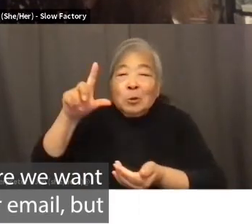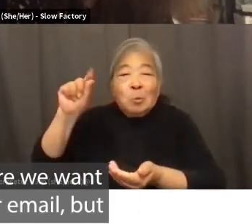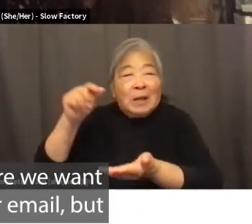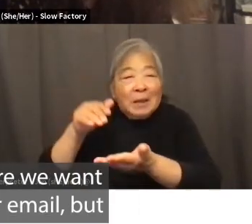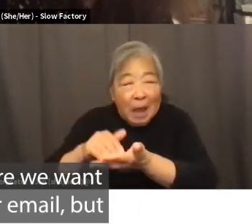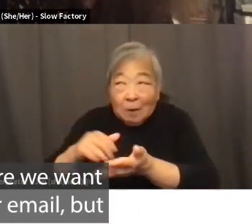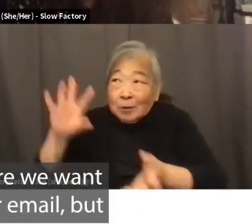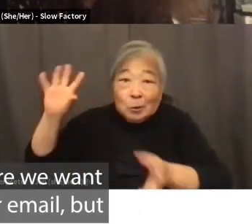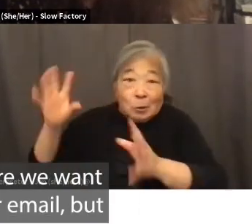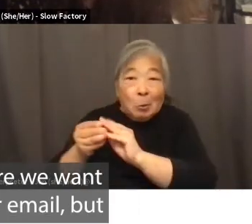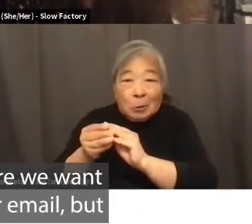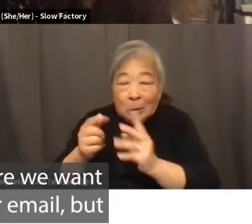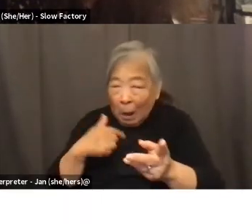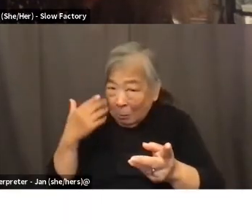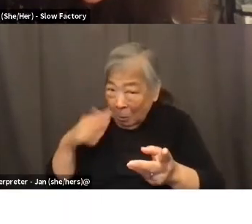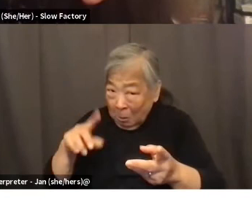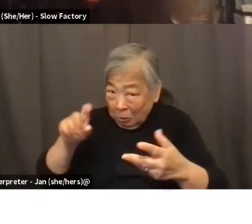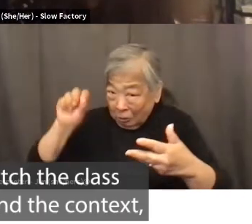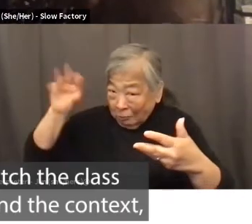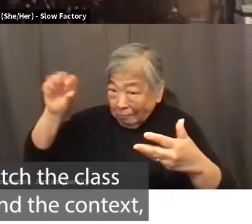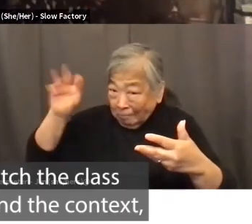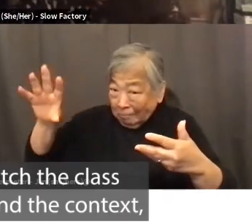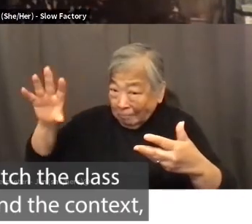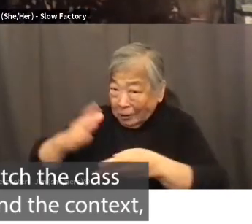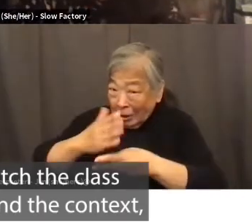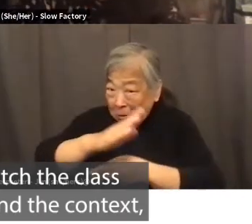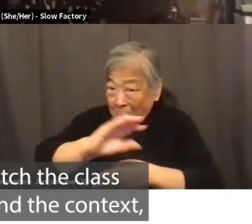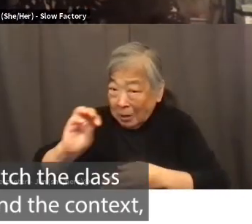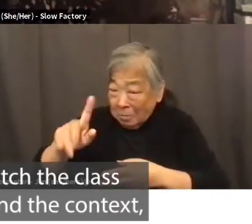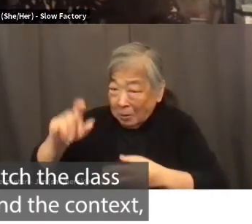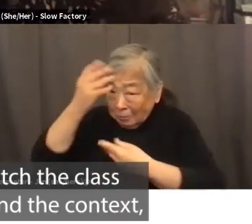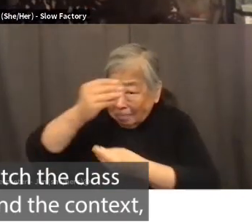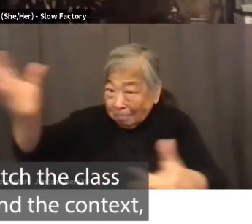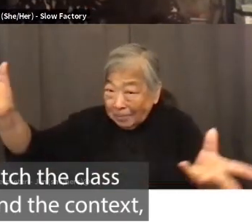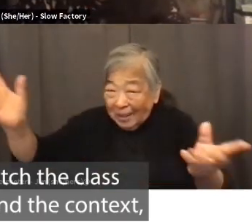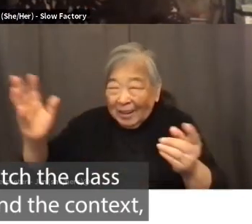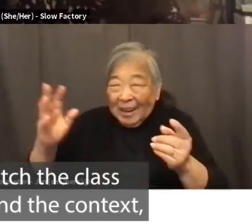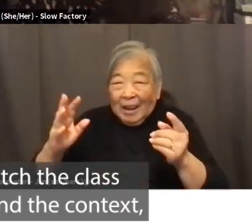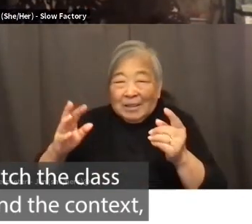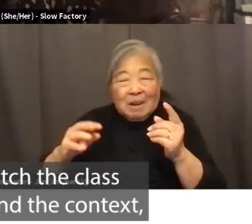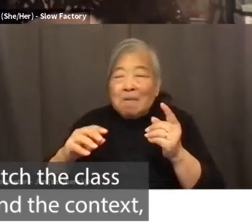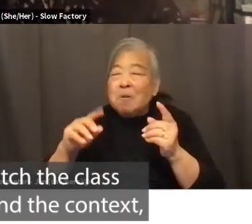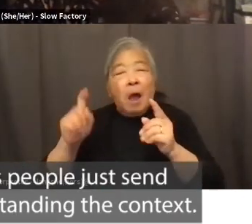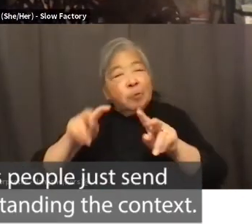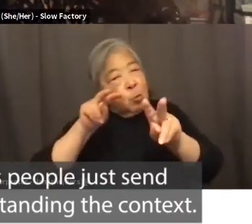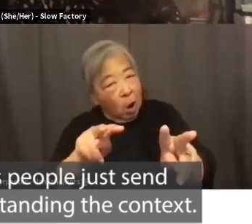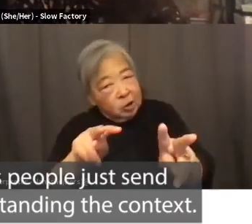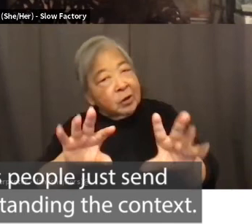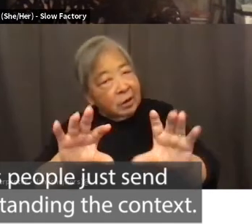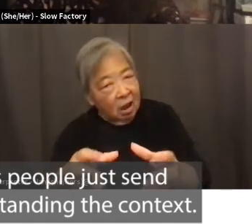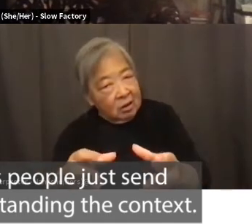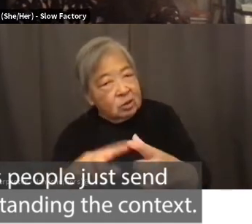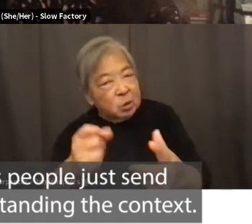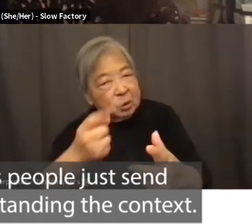I'm not sure we want to share your email. Okay, well, no, sorry, y'all. They have to watch the class to at least understand the context, because